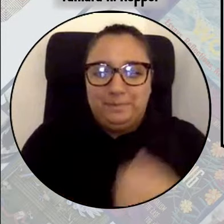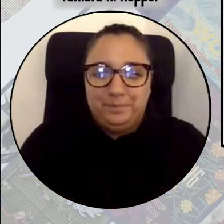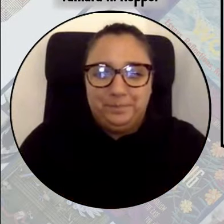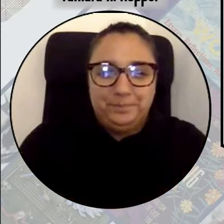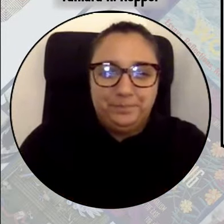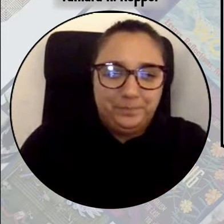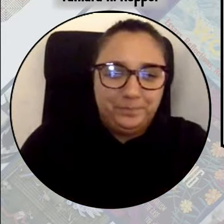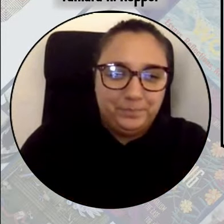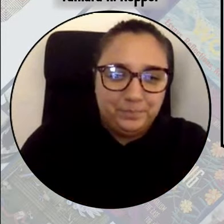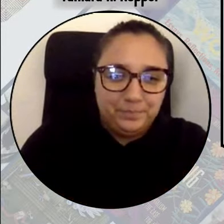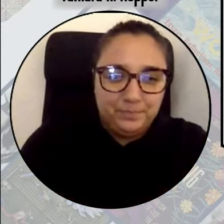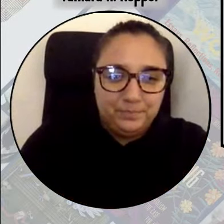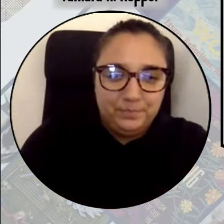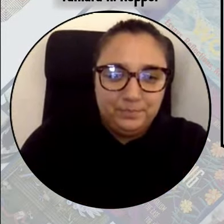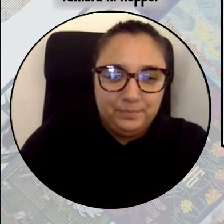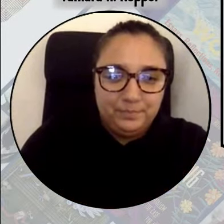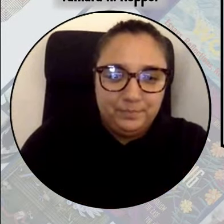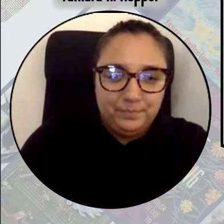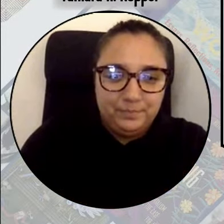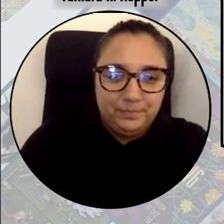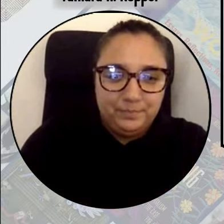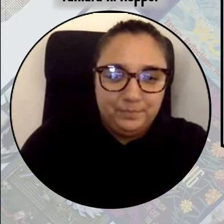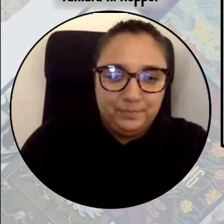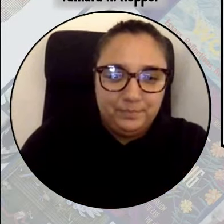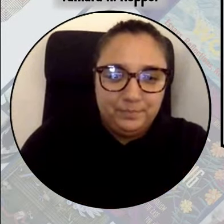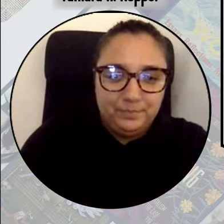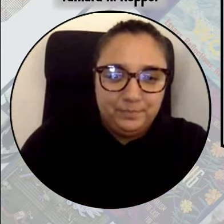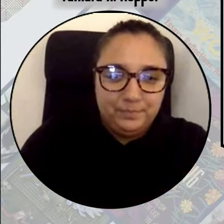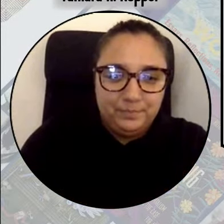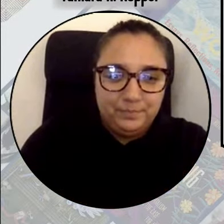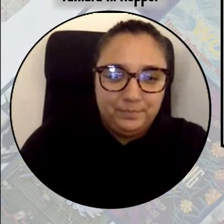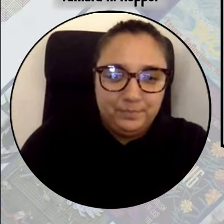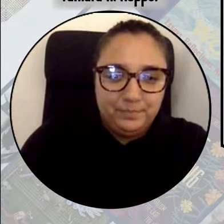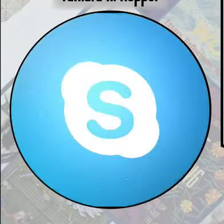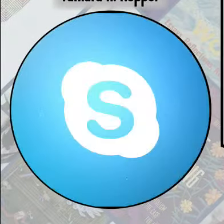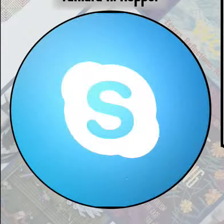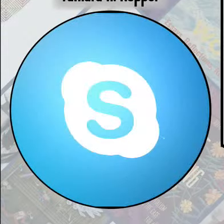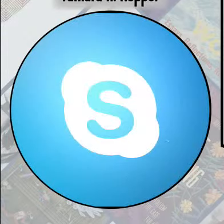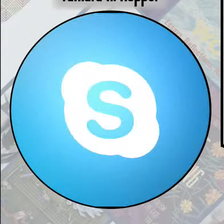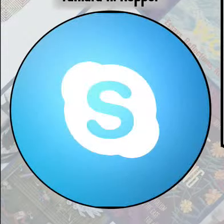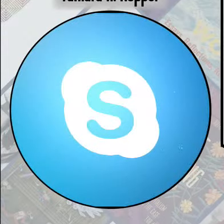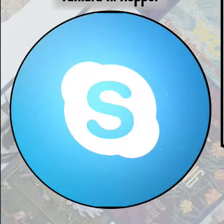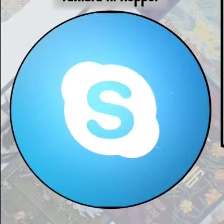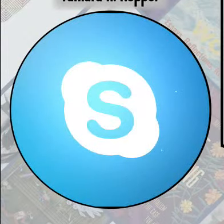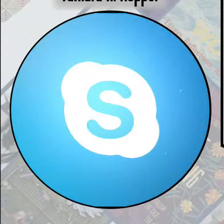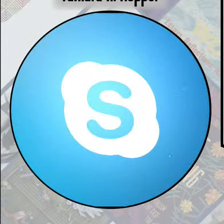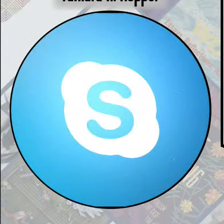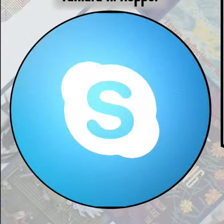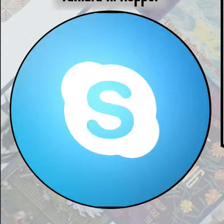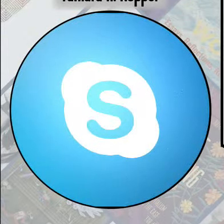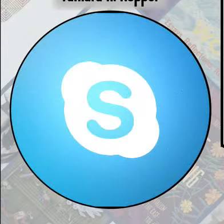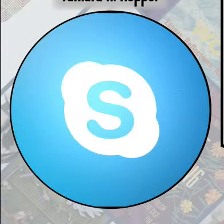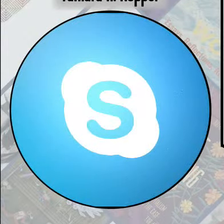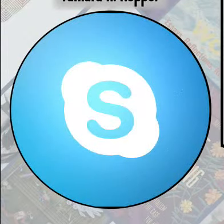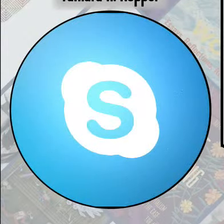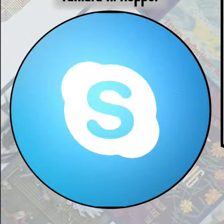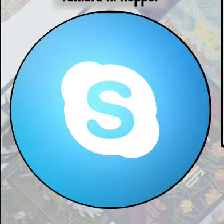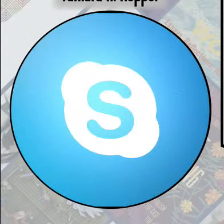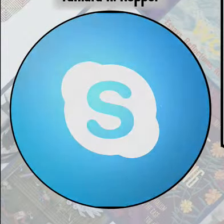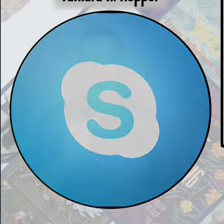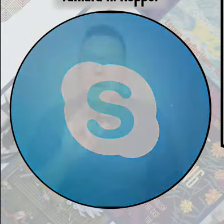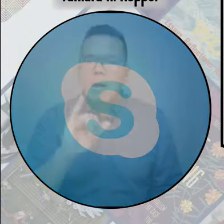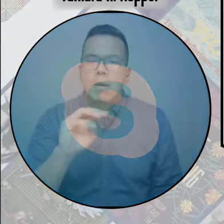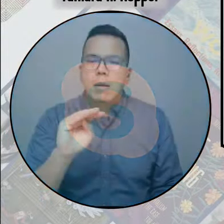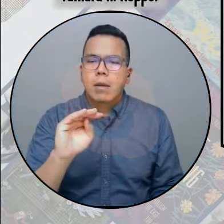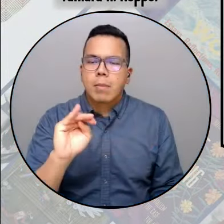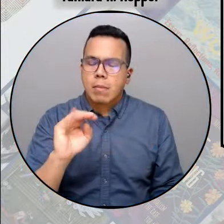larger share of the overall immigrant population are coming in as non-immigrants. And so it's both speaks